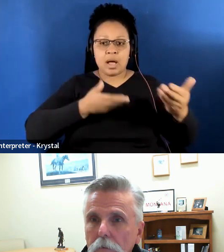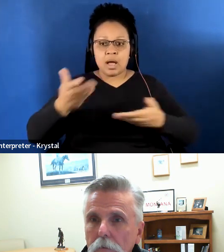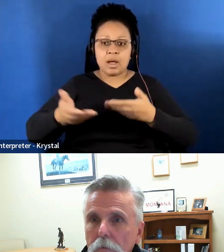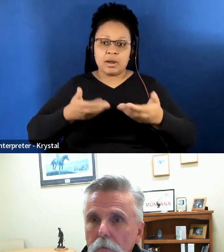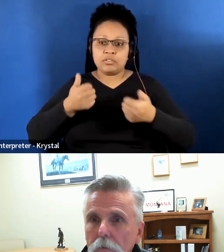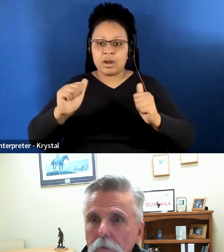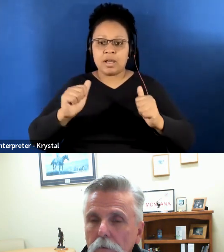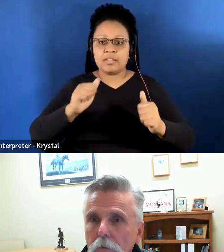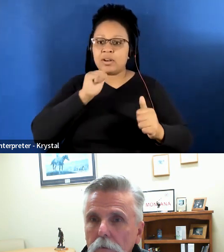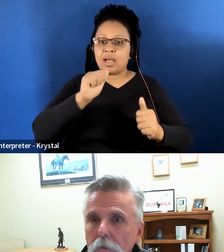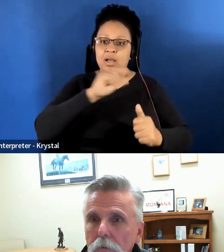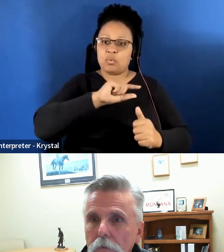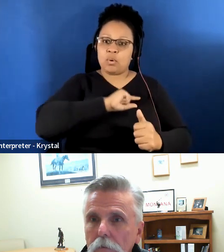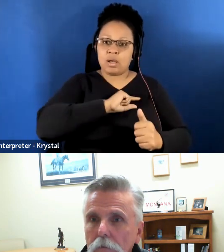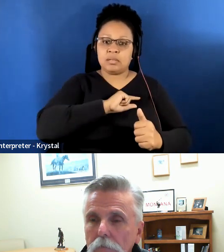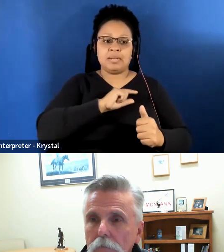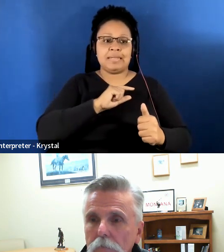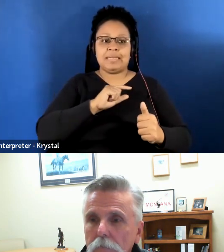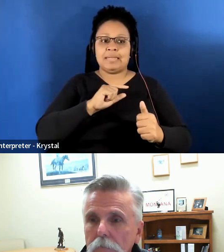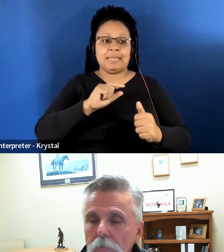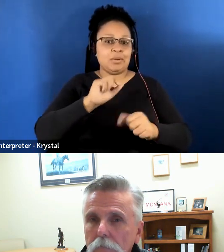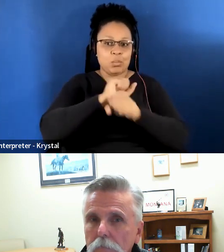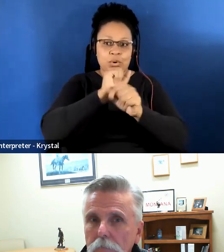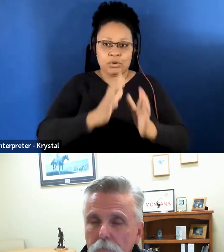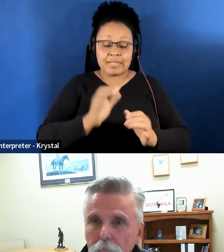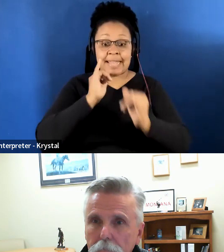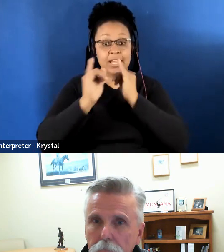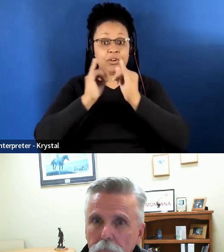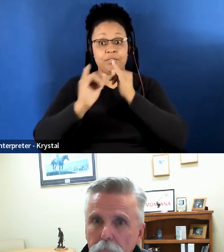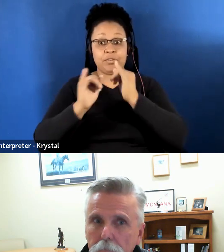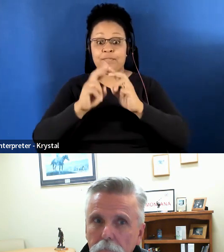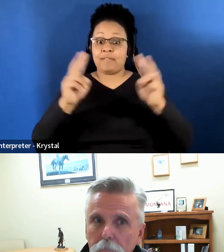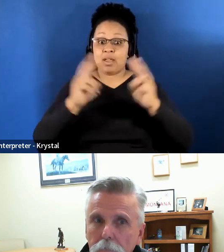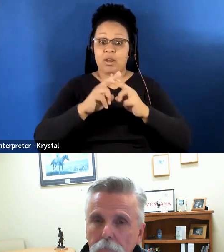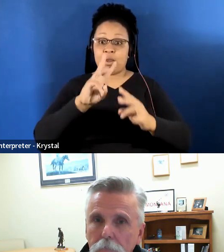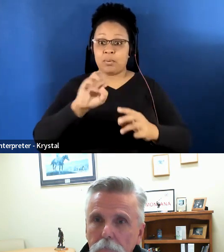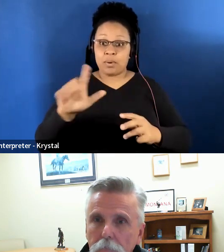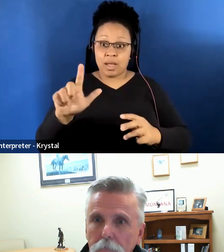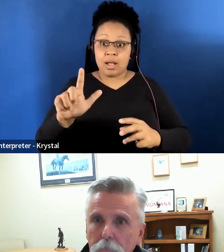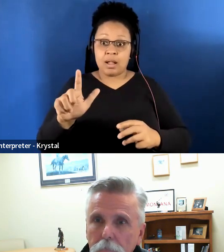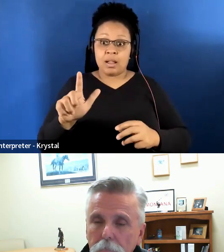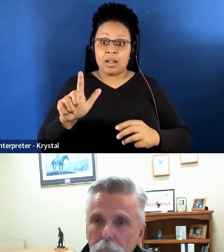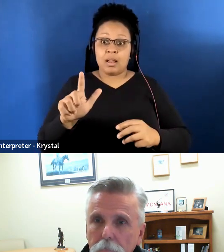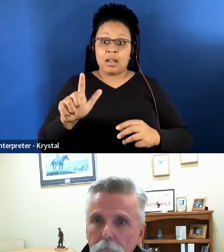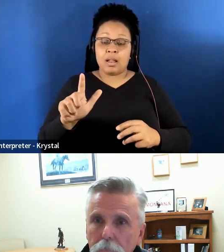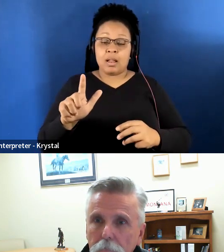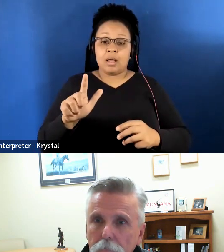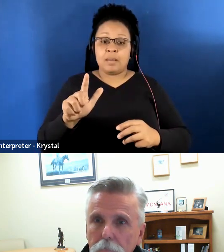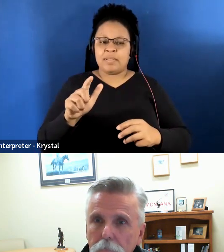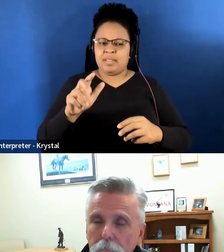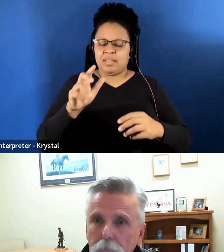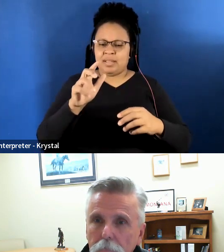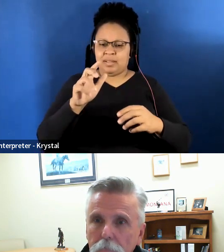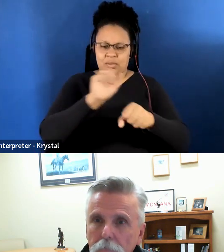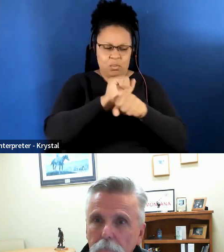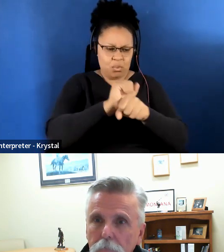unfortunately. So they interview really well when they got the job. They're not doing a great job of the job right now, which is a problem because